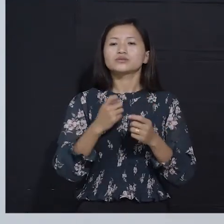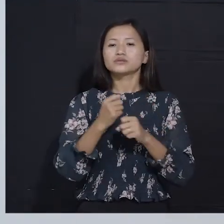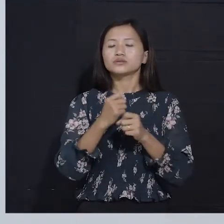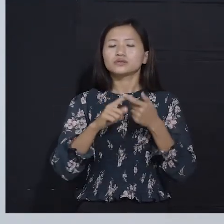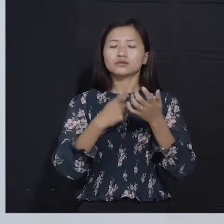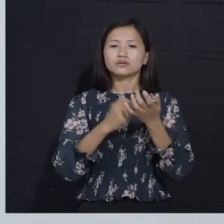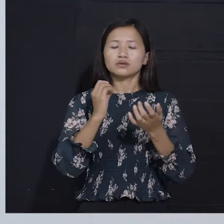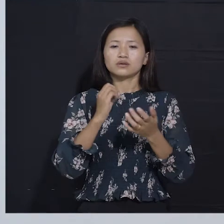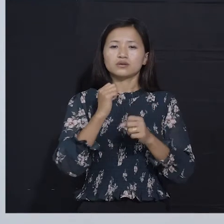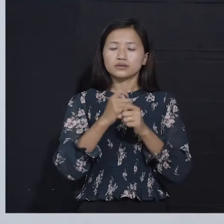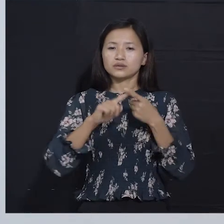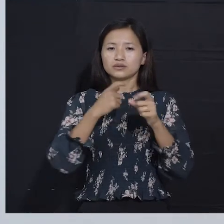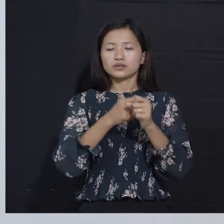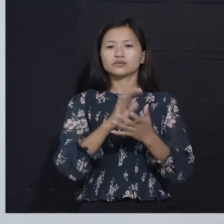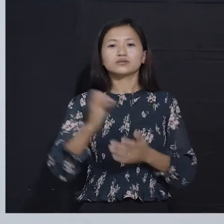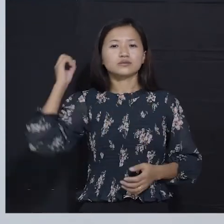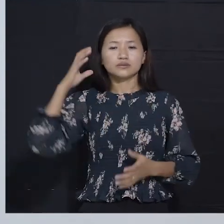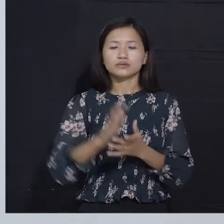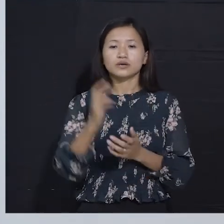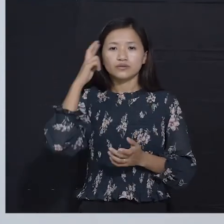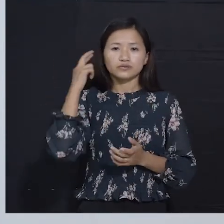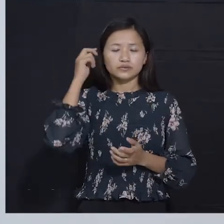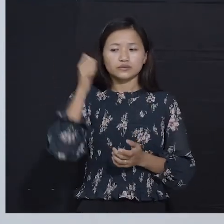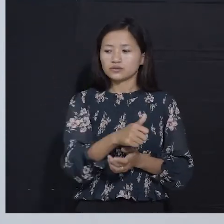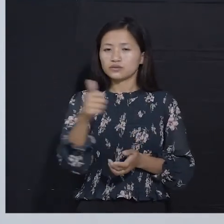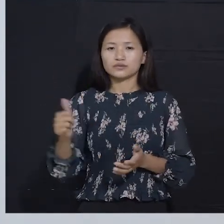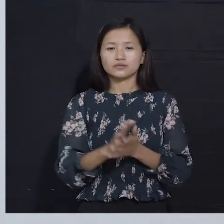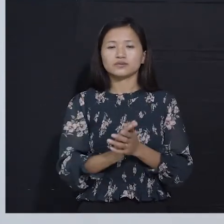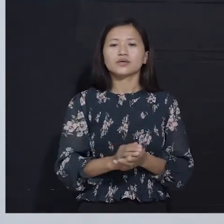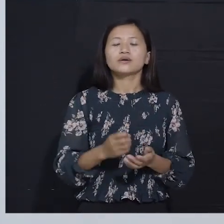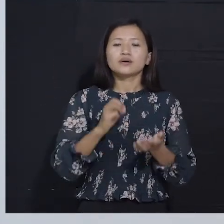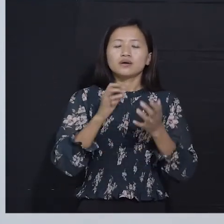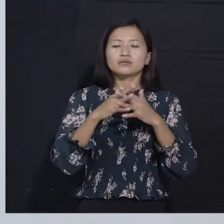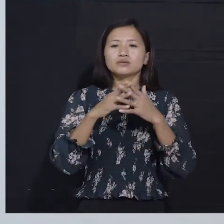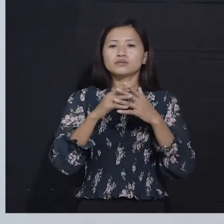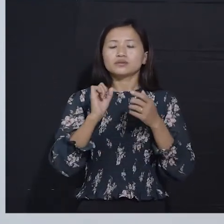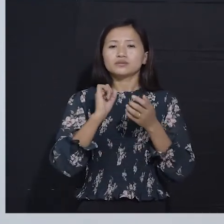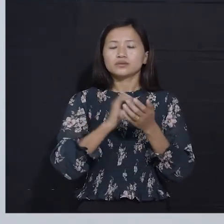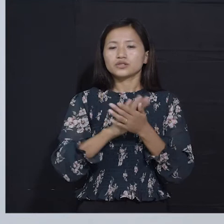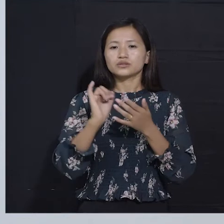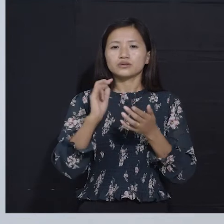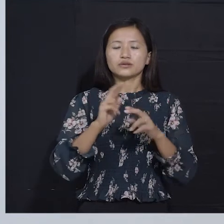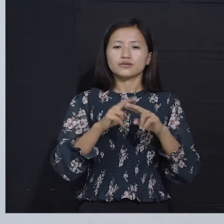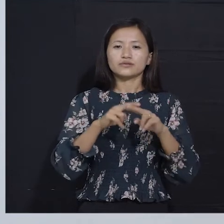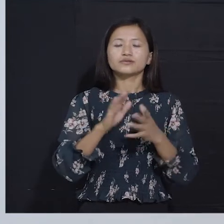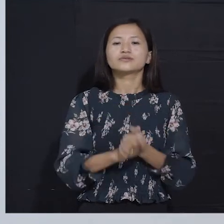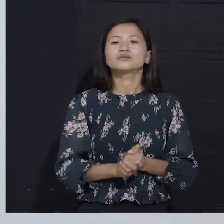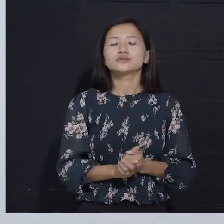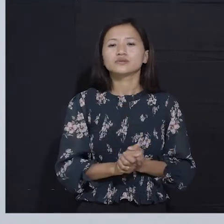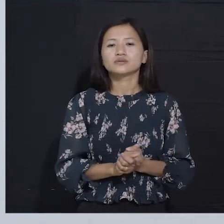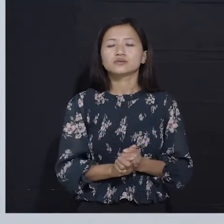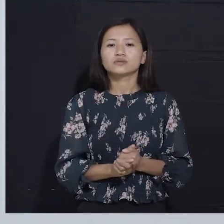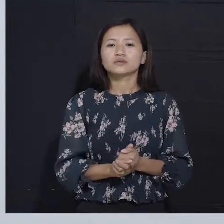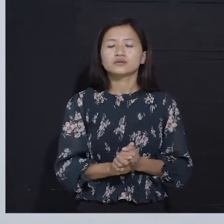the dog was making the sound. After realizing this, he also got a whiff. If I ask you the meaning of the word